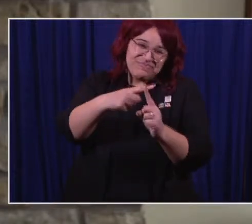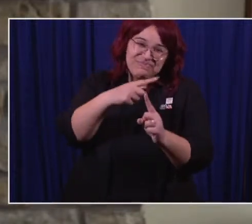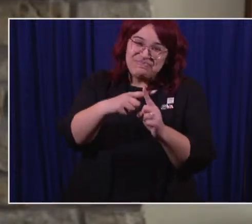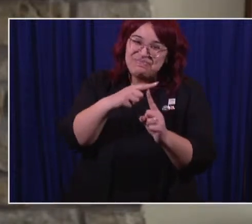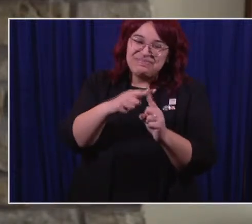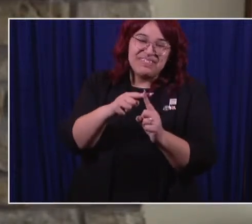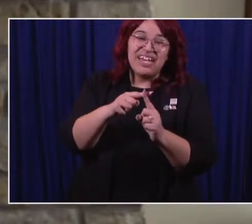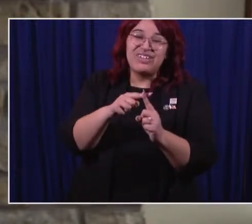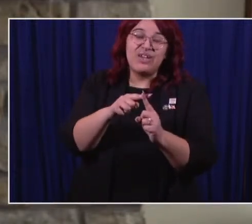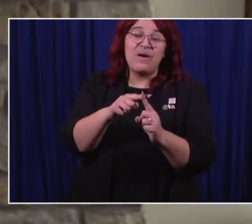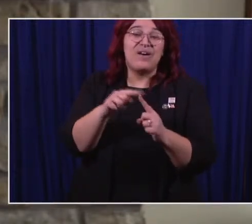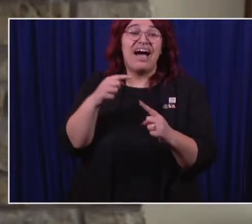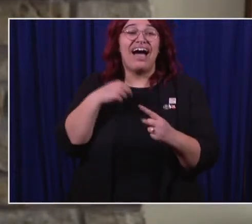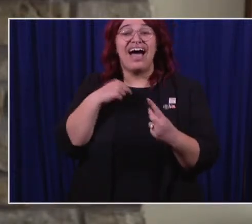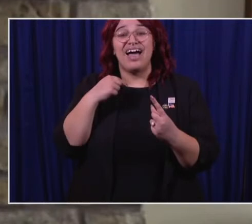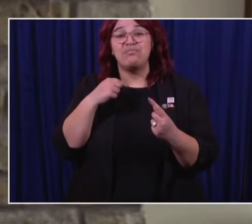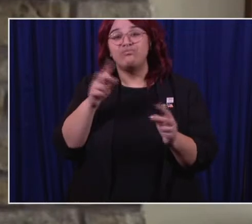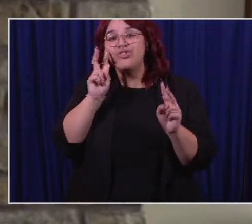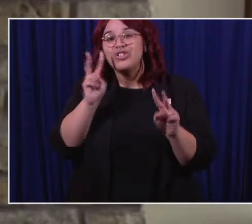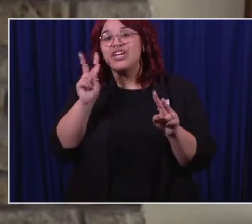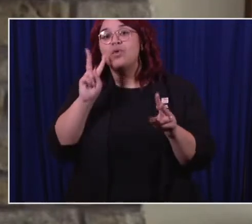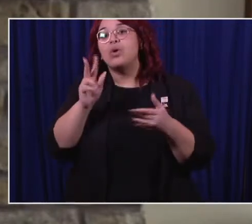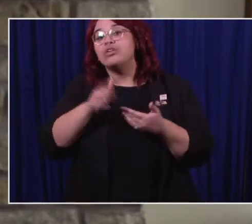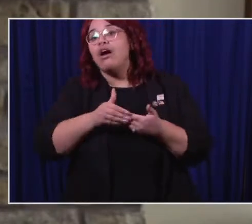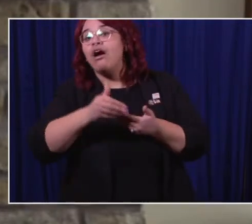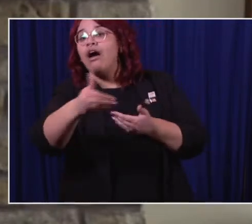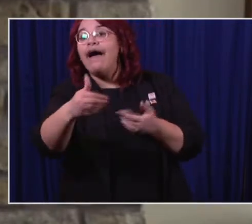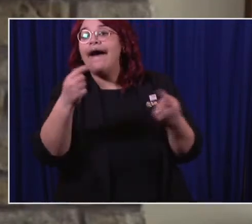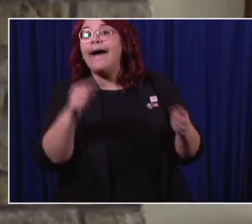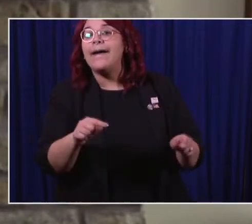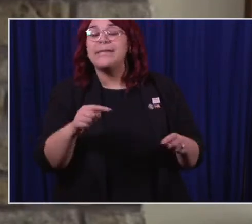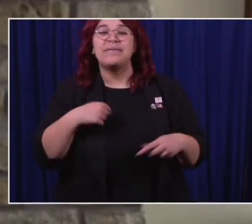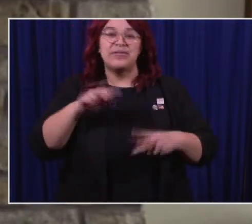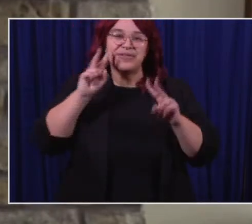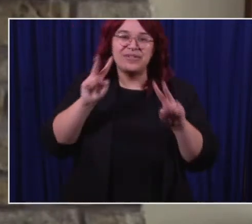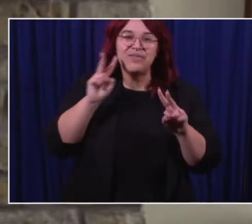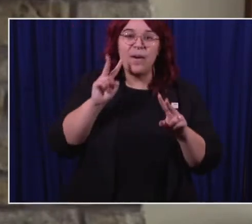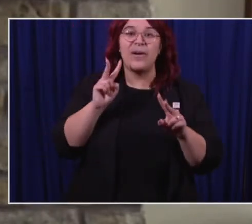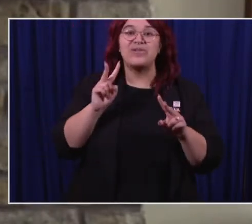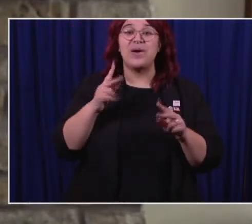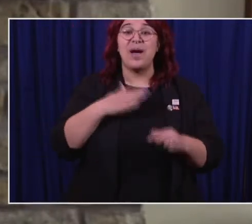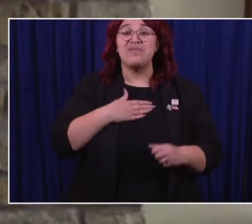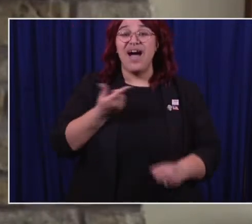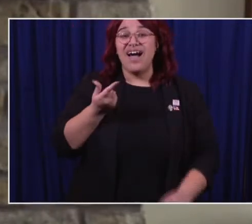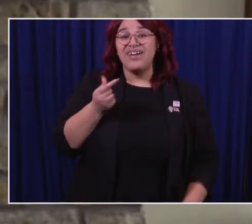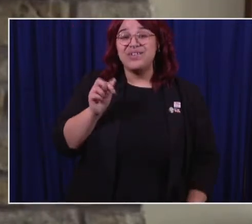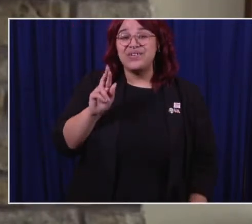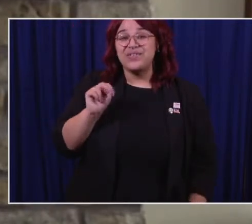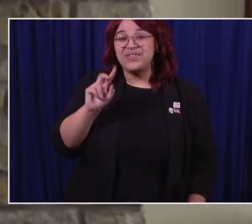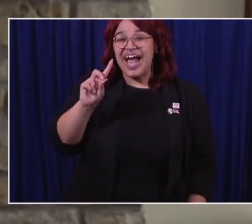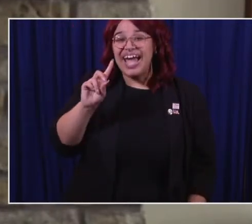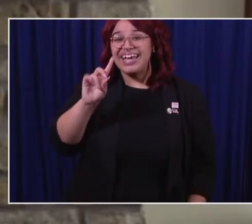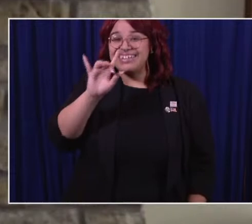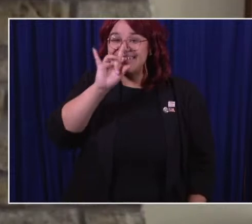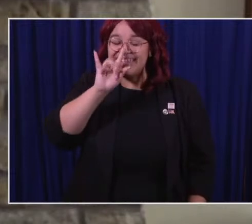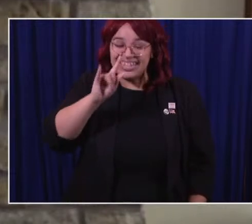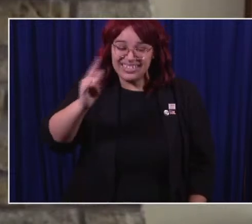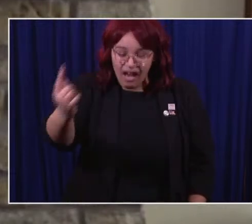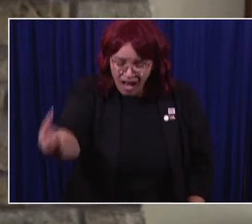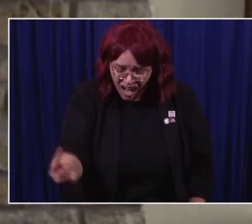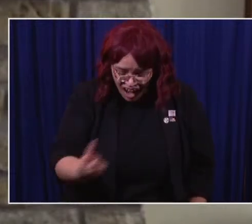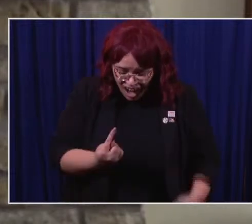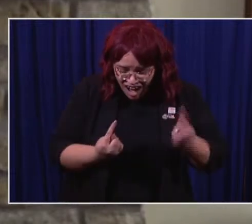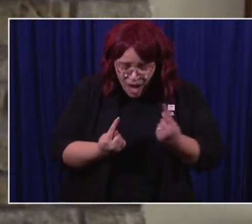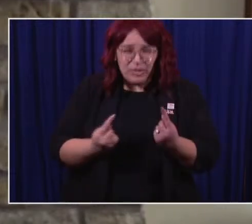to seeing my grandkids more, seeing them up closer more. And I look to going to baseball games and,